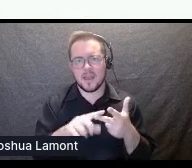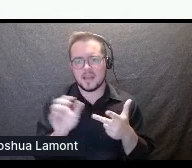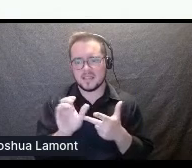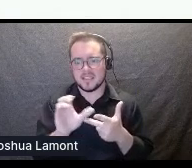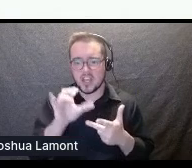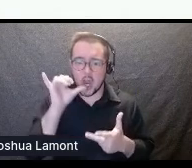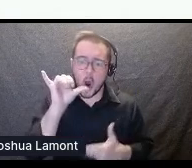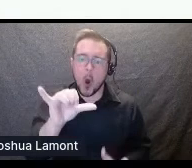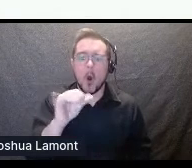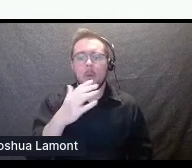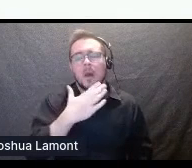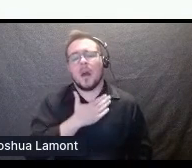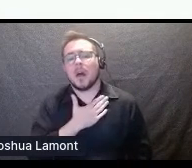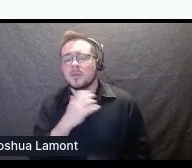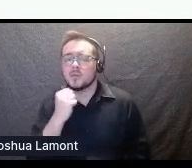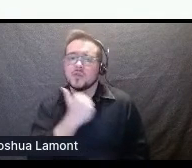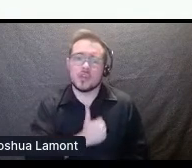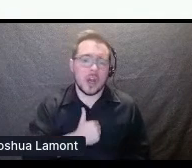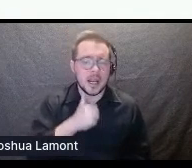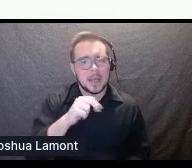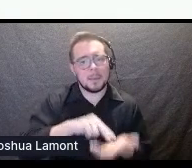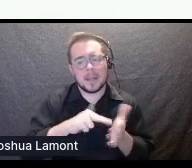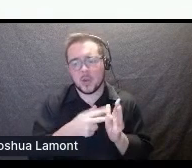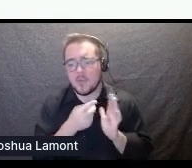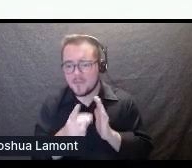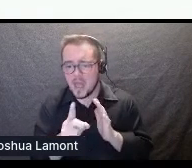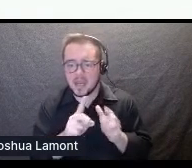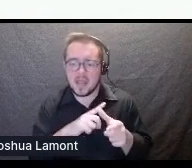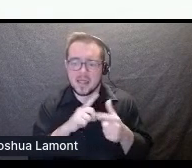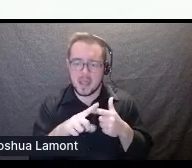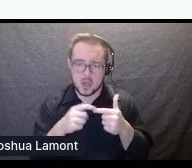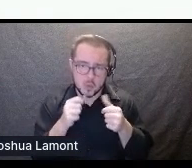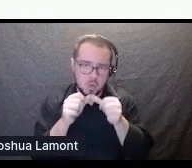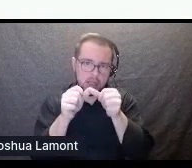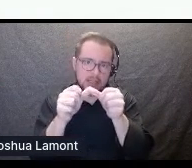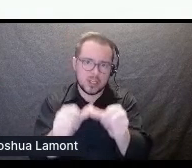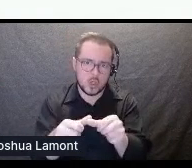my goodness, I'm so sorry. I didn't mean to offend you." And then you continue with the script.